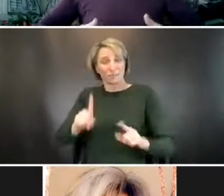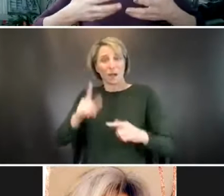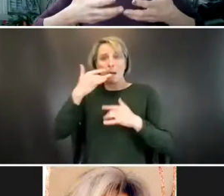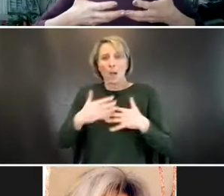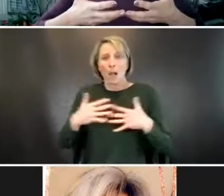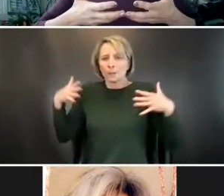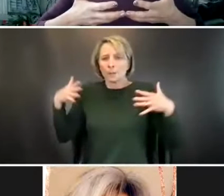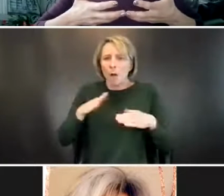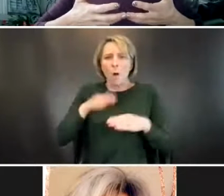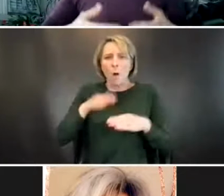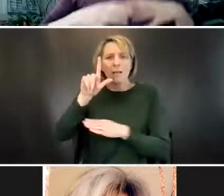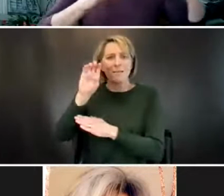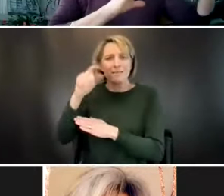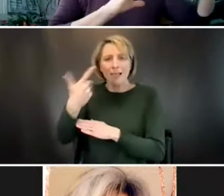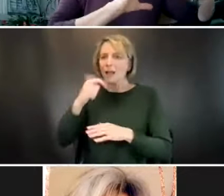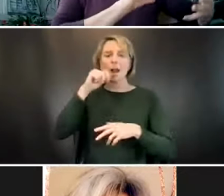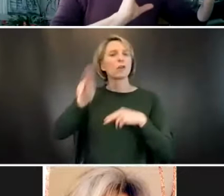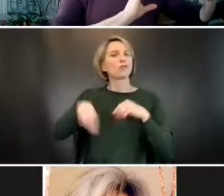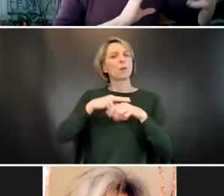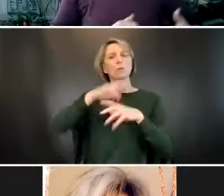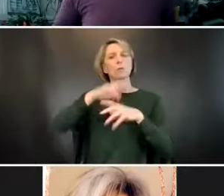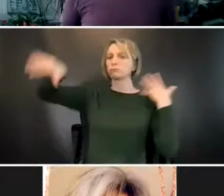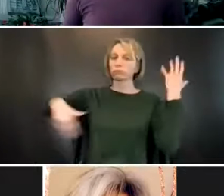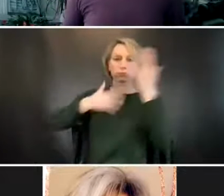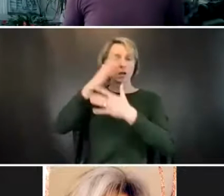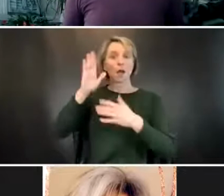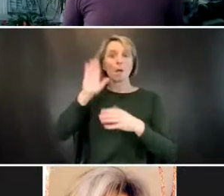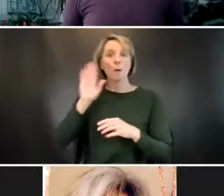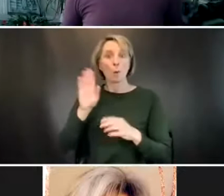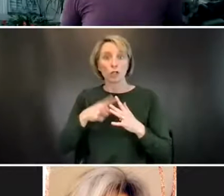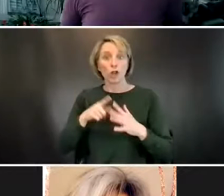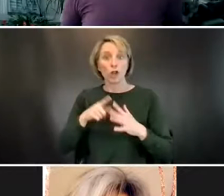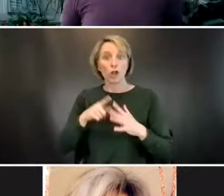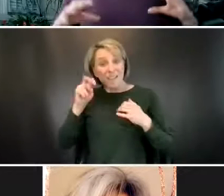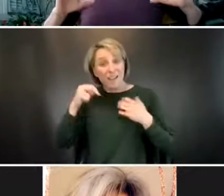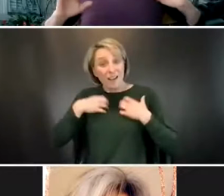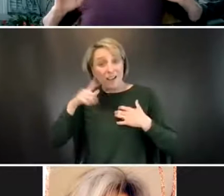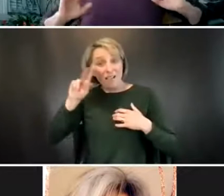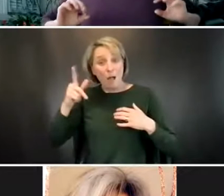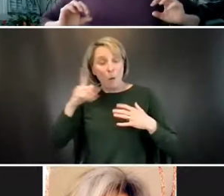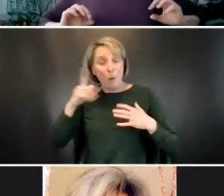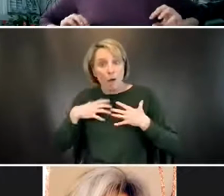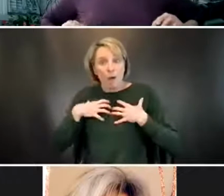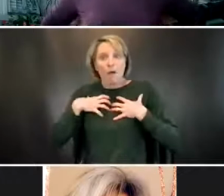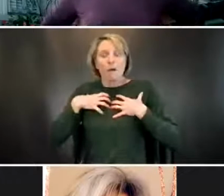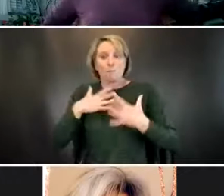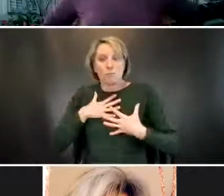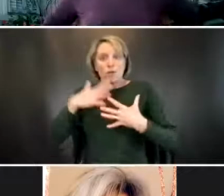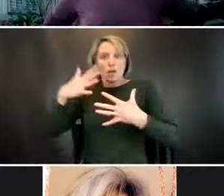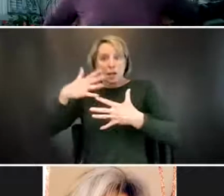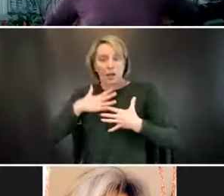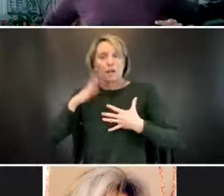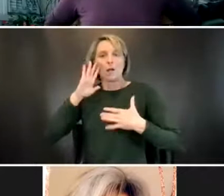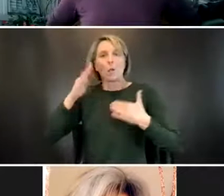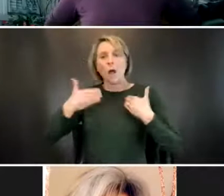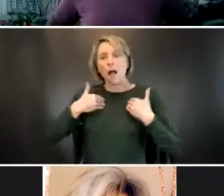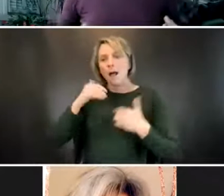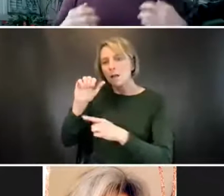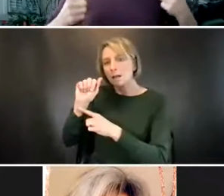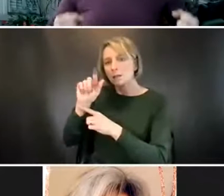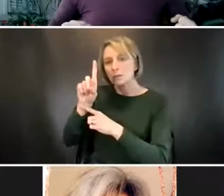the sympathetic nervous system, part of the autonomic nervous system. And our blood would be diverted to the large muscles in